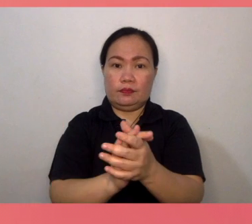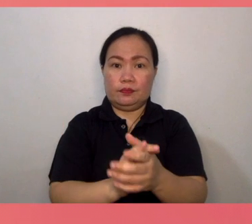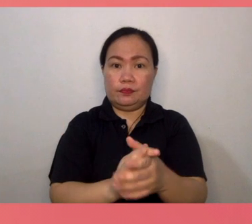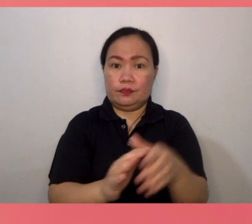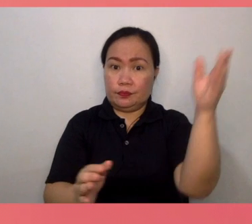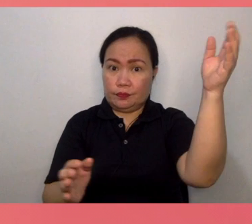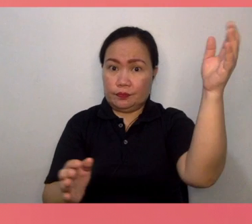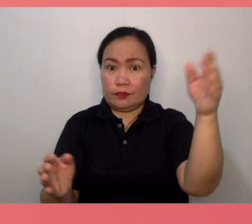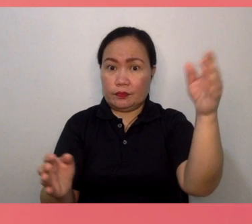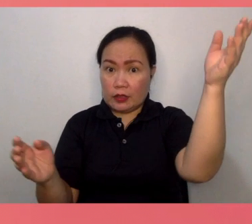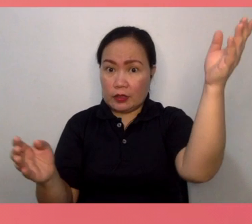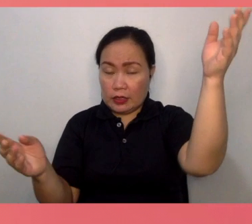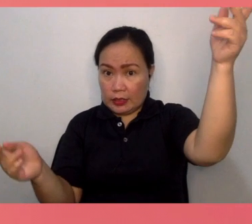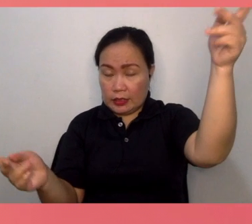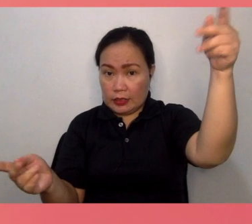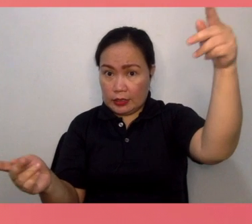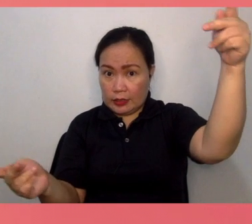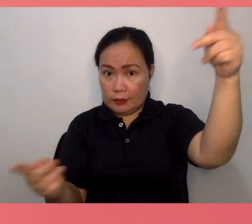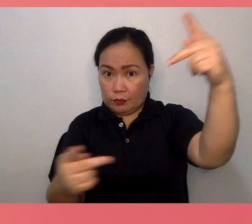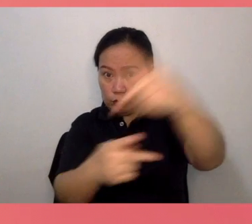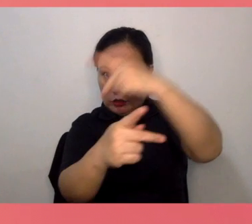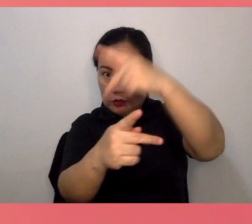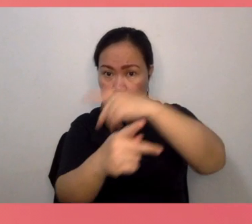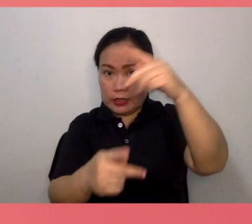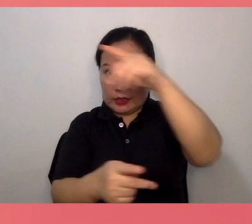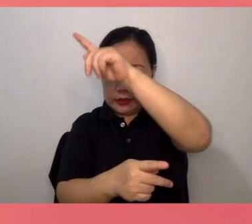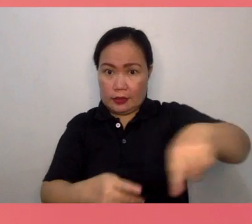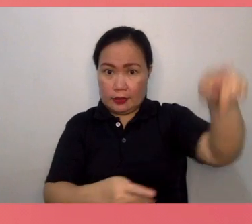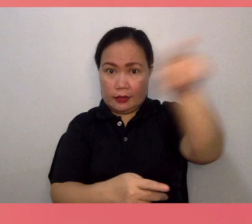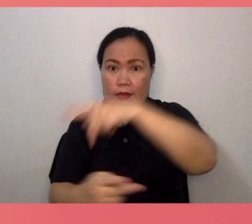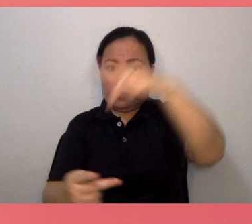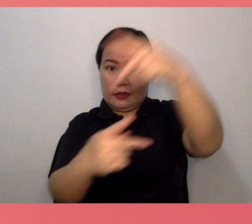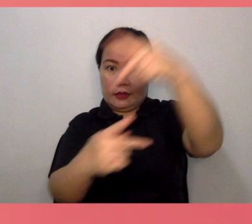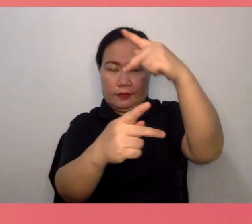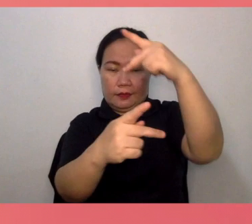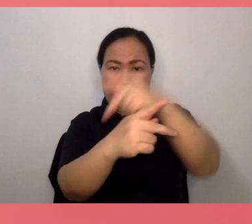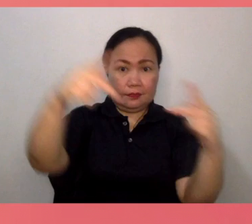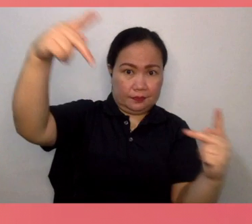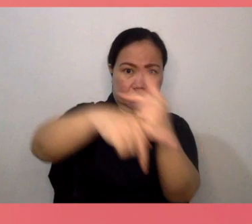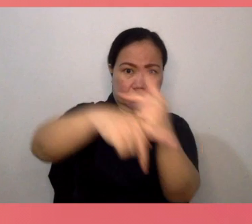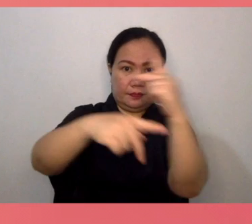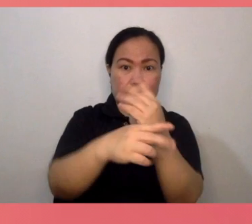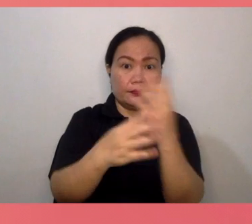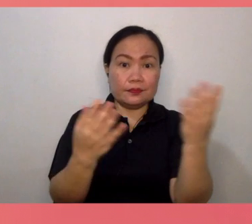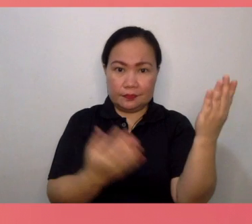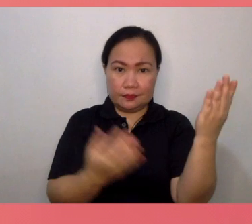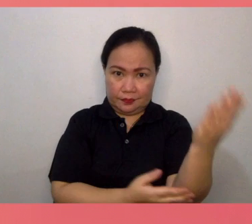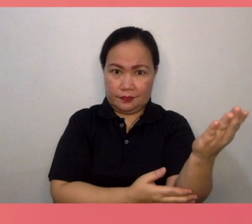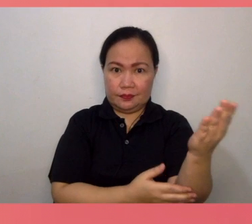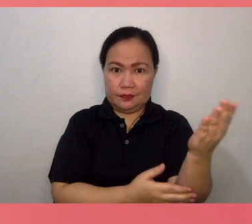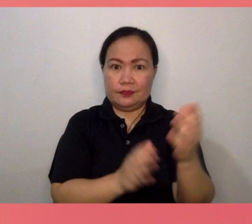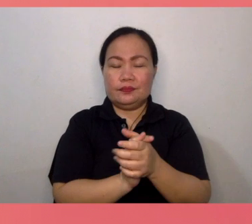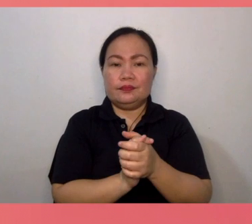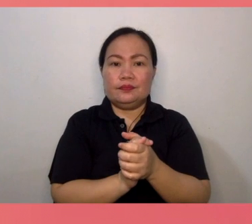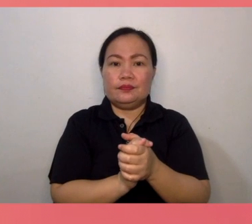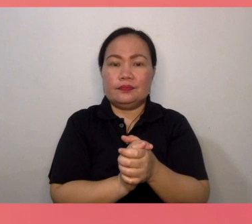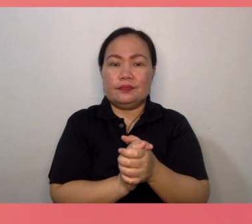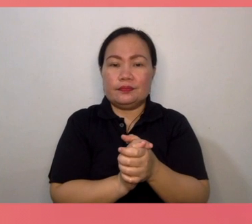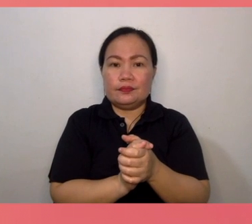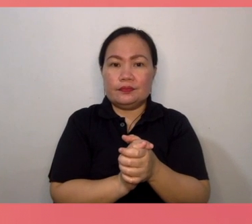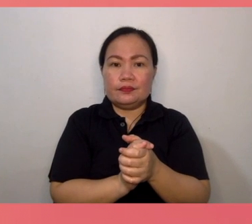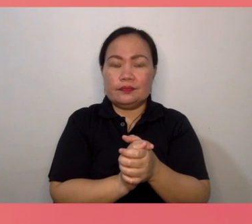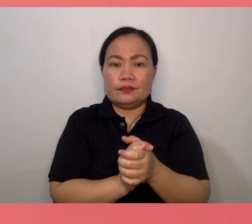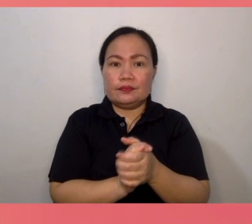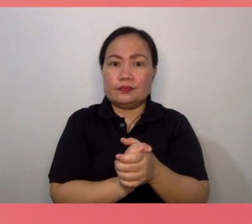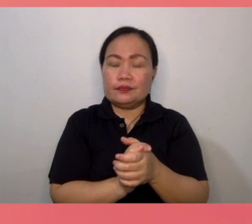1 times 4x plus 1 is equal to 3x minus 1 times 5x minus 1. So, you can make use